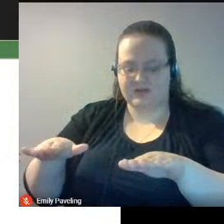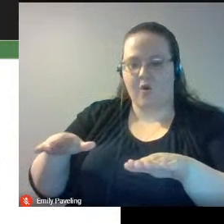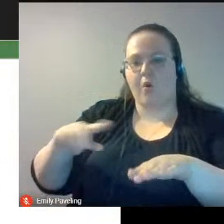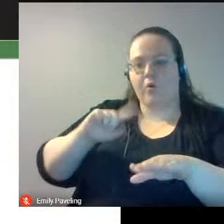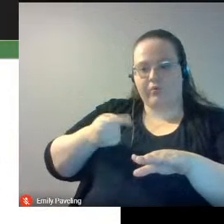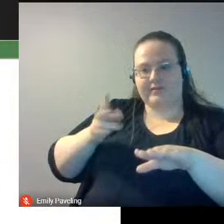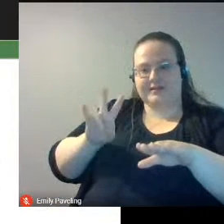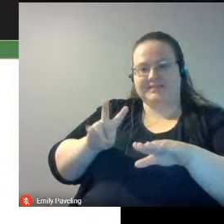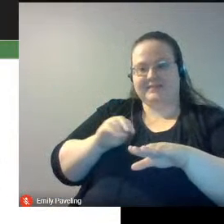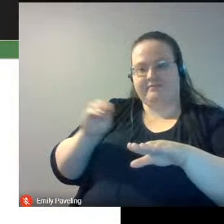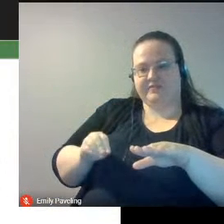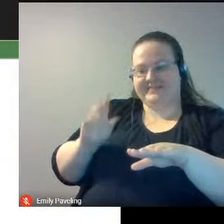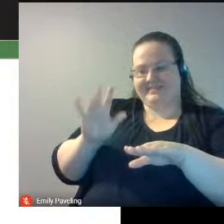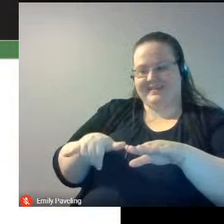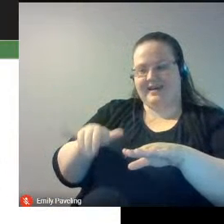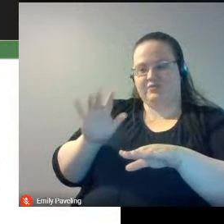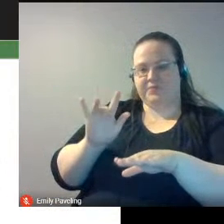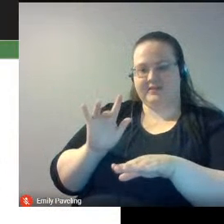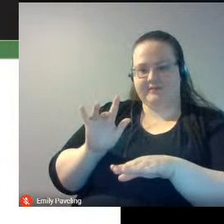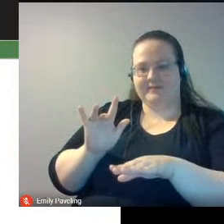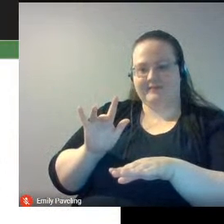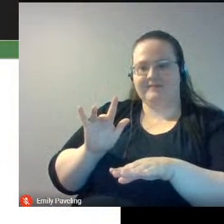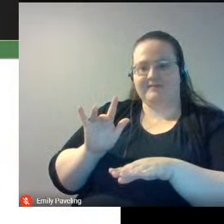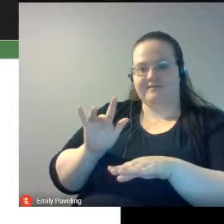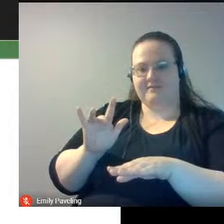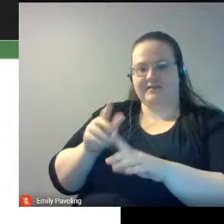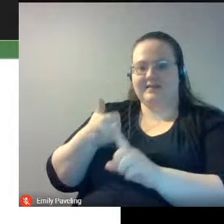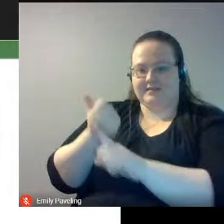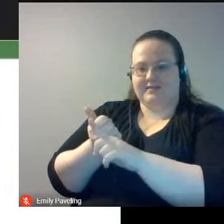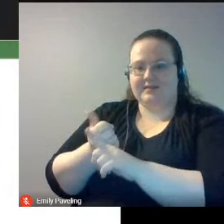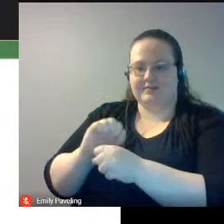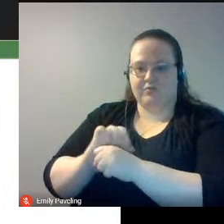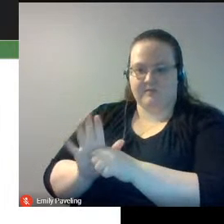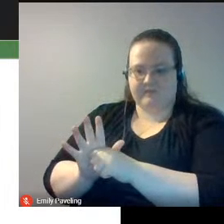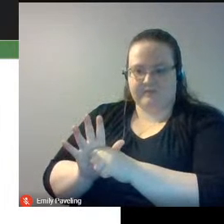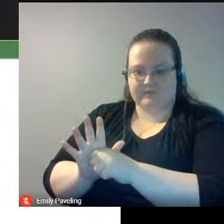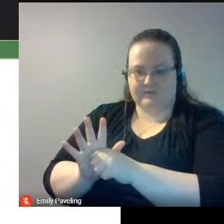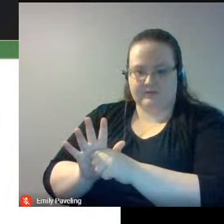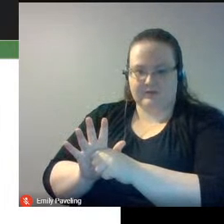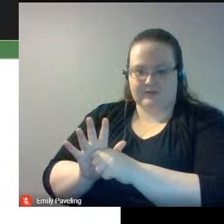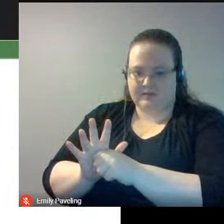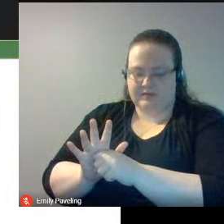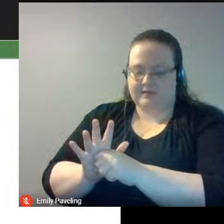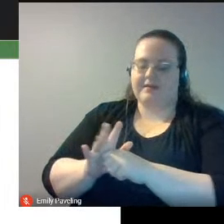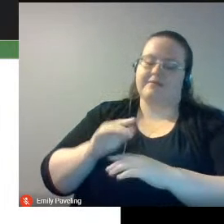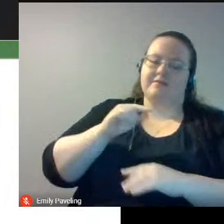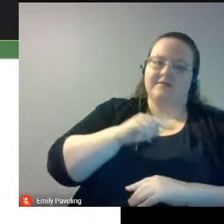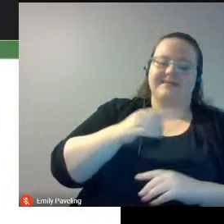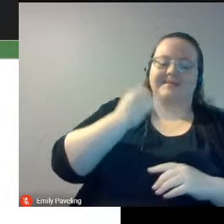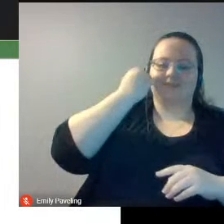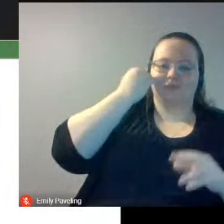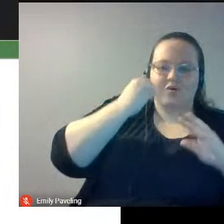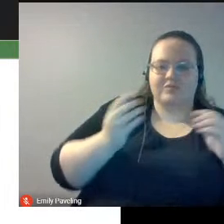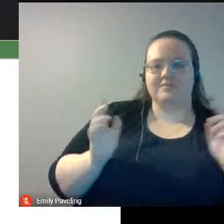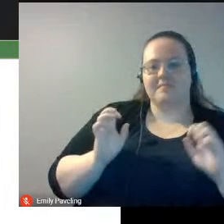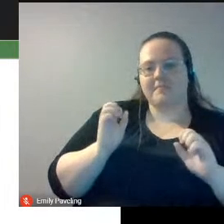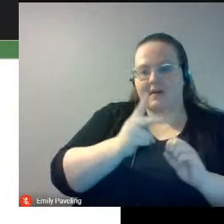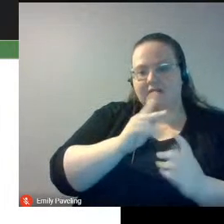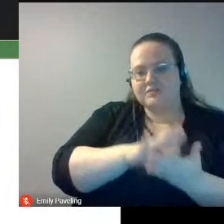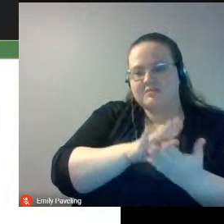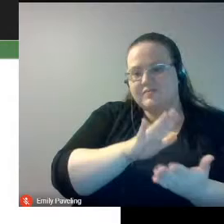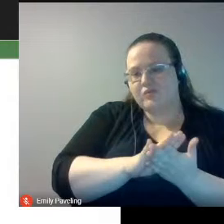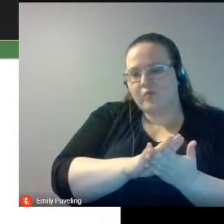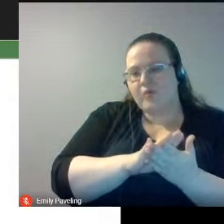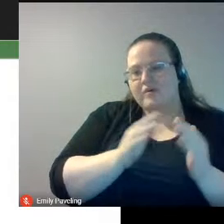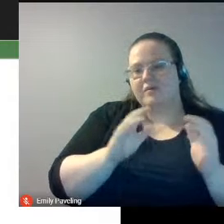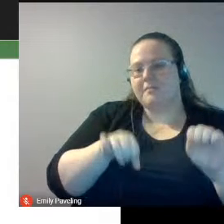the proportion of Halton cases aged 0 to 19 rises a little bit to 10%. However, this is still substantially lower